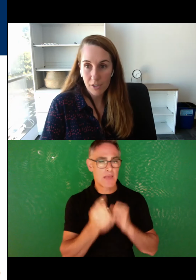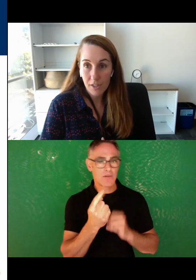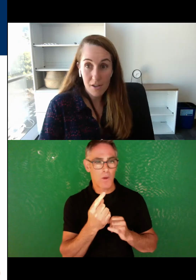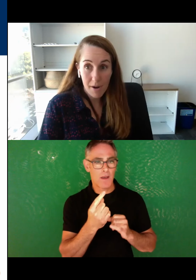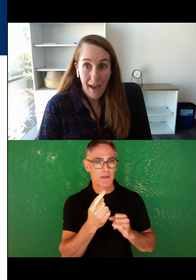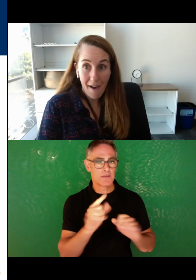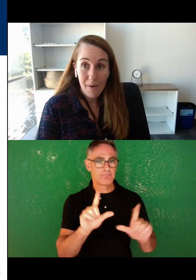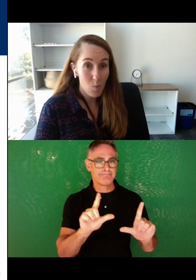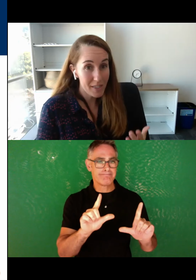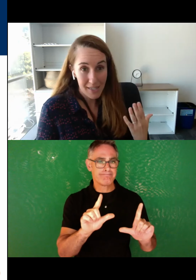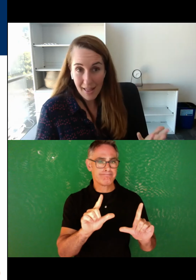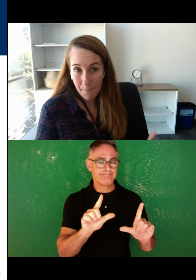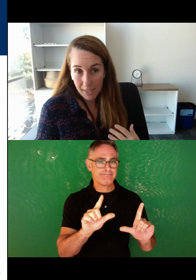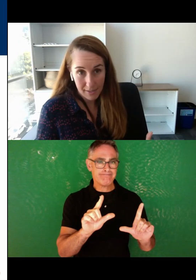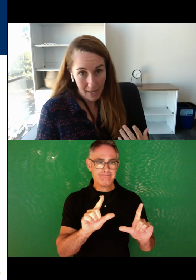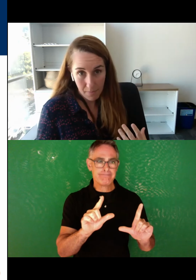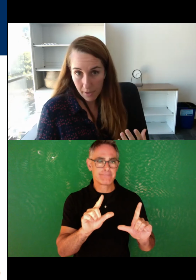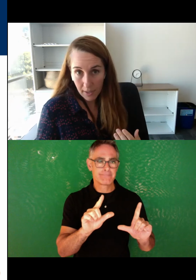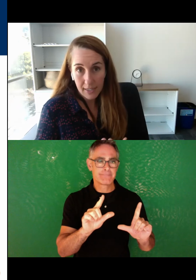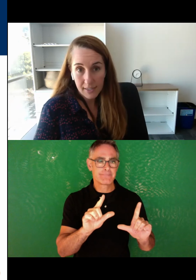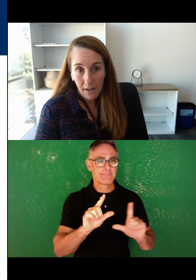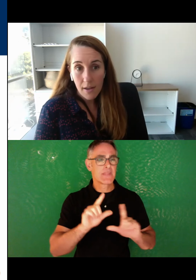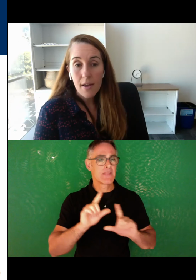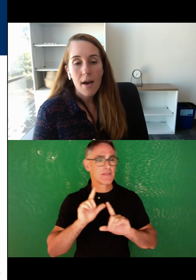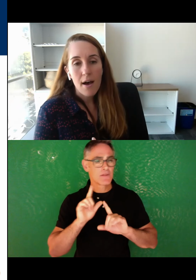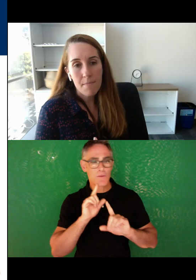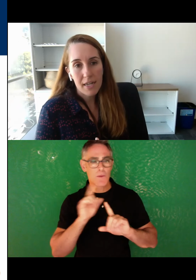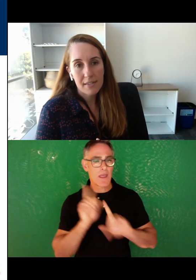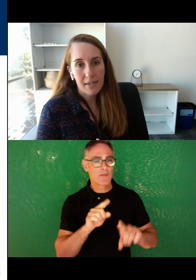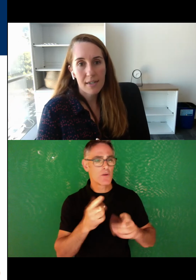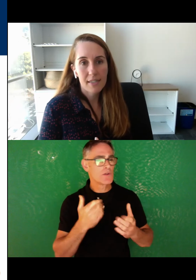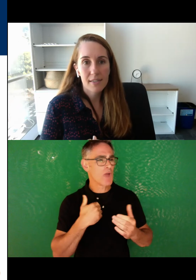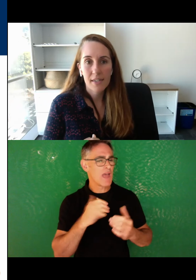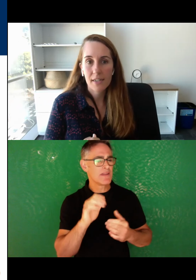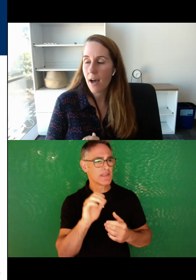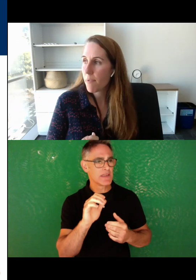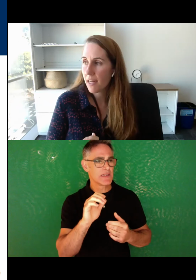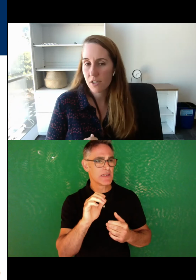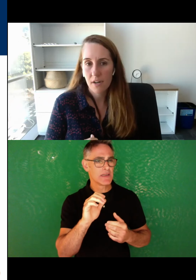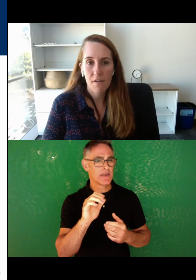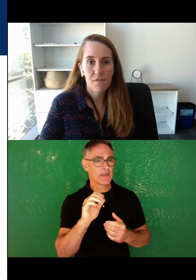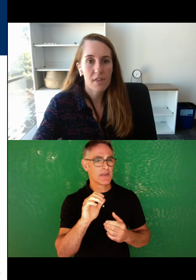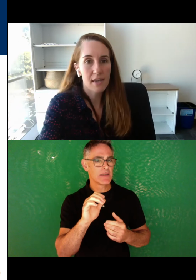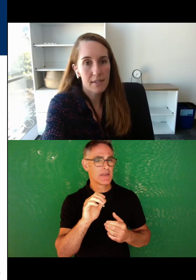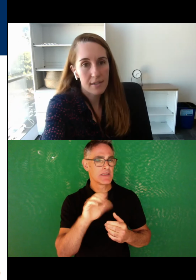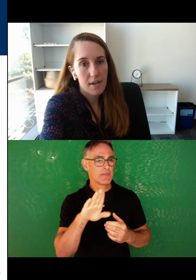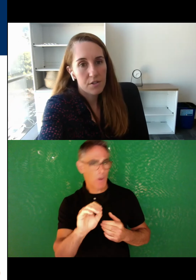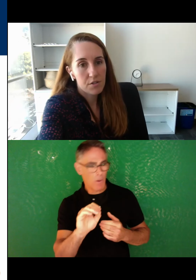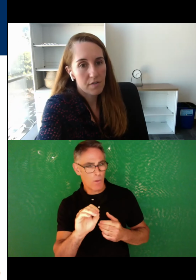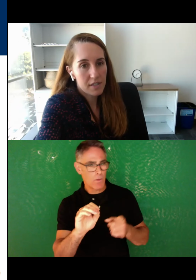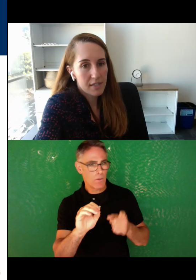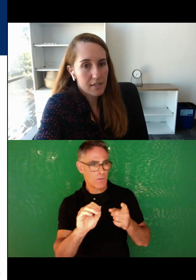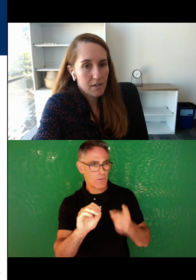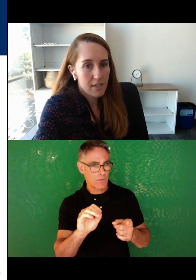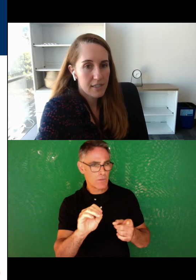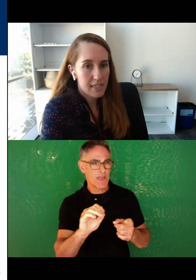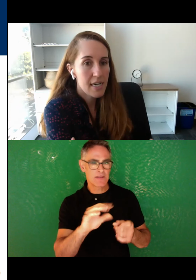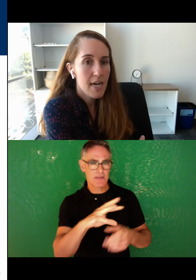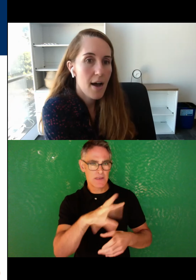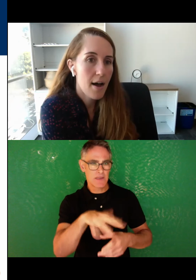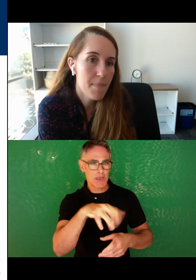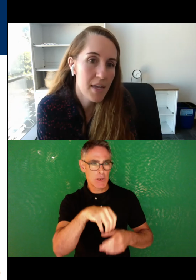the question that you might have about what's in that business capability scale. It's a combination of these services that